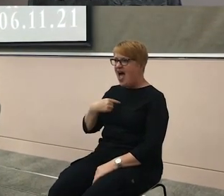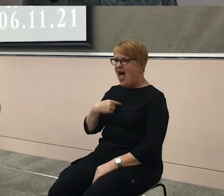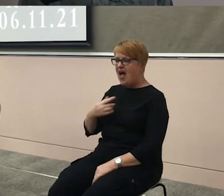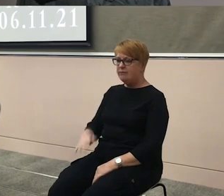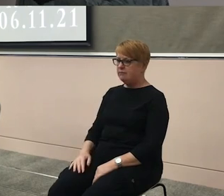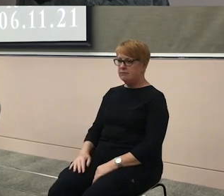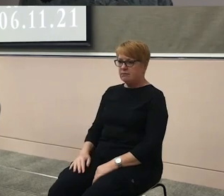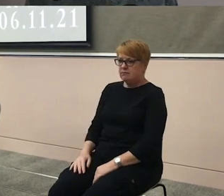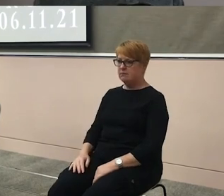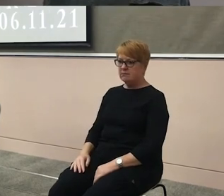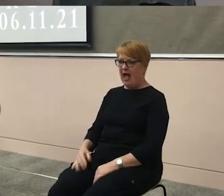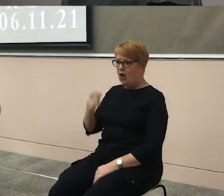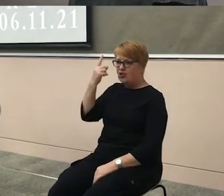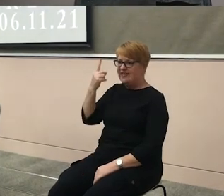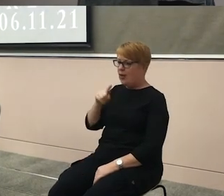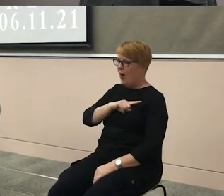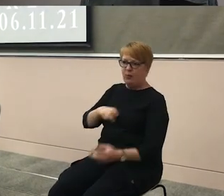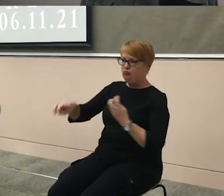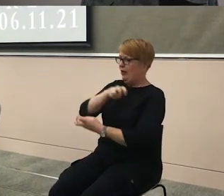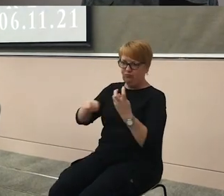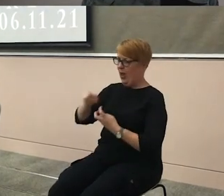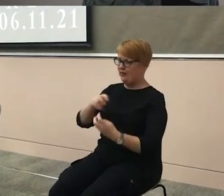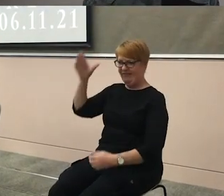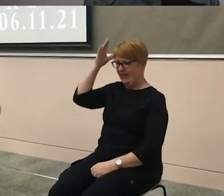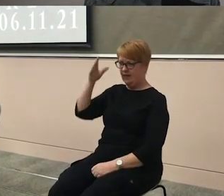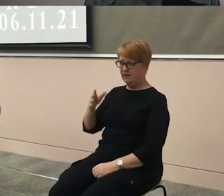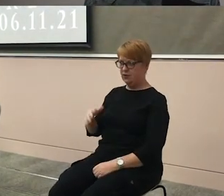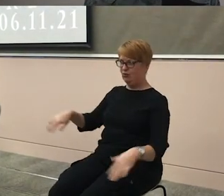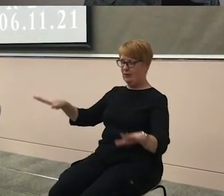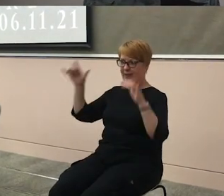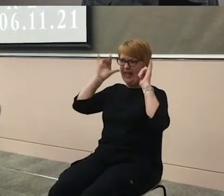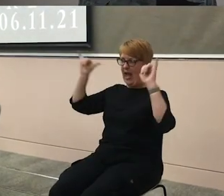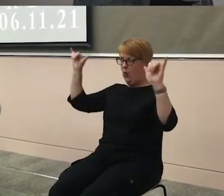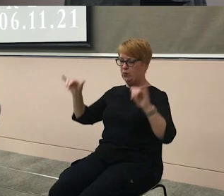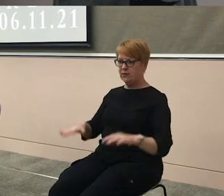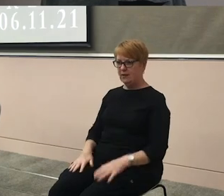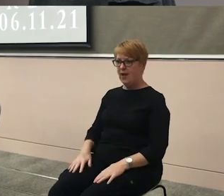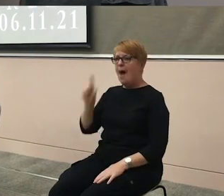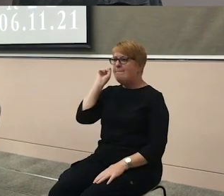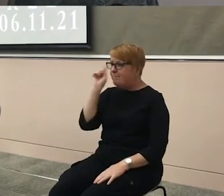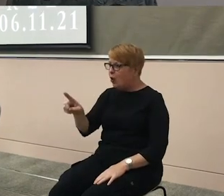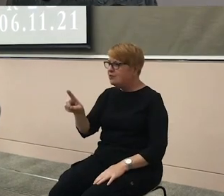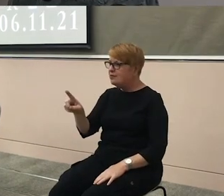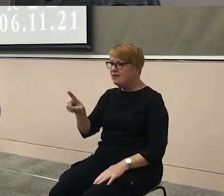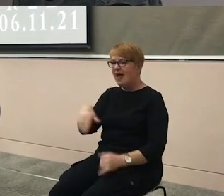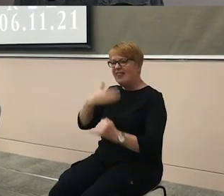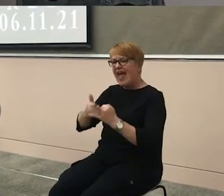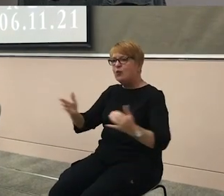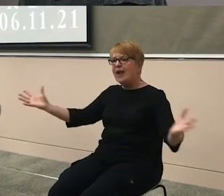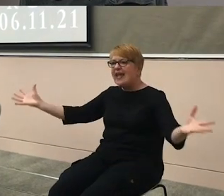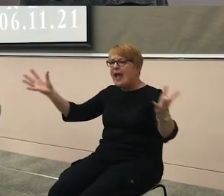Why everybody's running around in the middle of the field in this rain with surrounded by cows, and then when it came together, and I was like, oh wow, I've